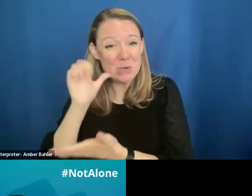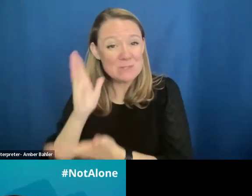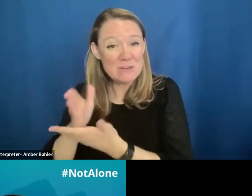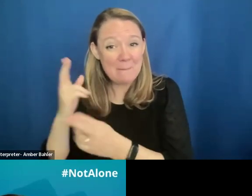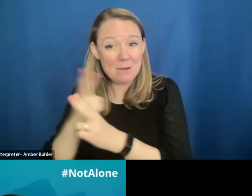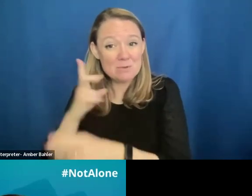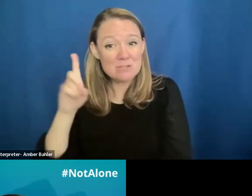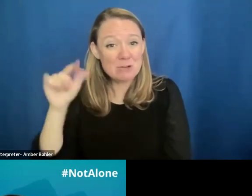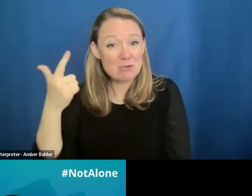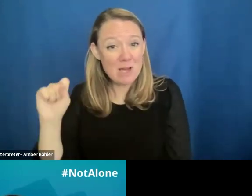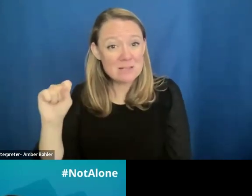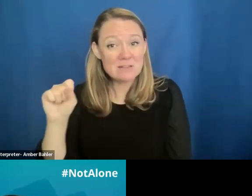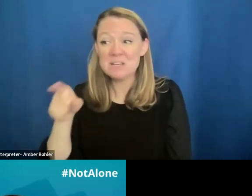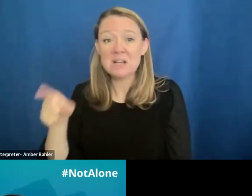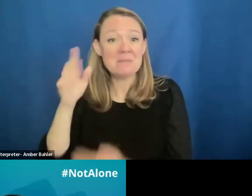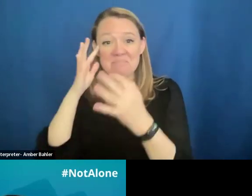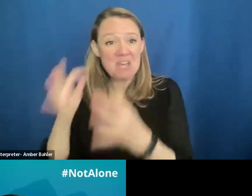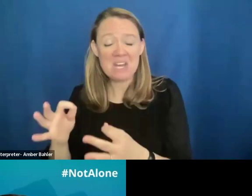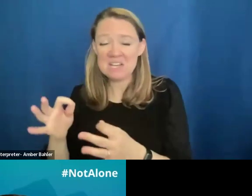chose homelessness because